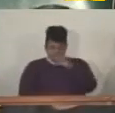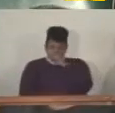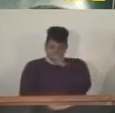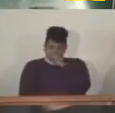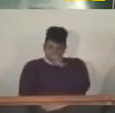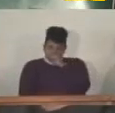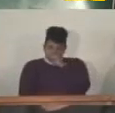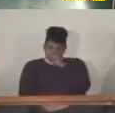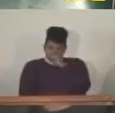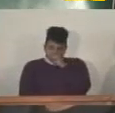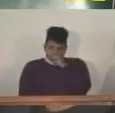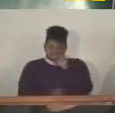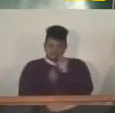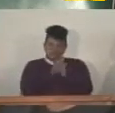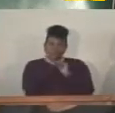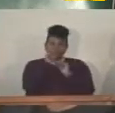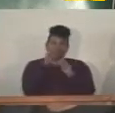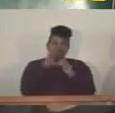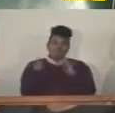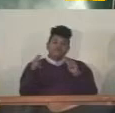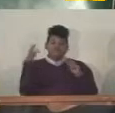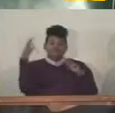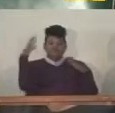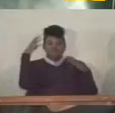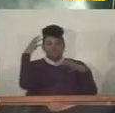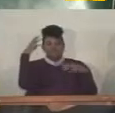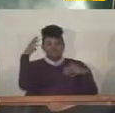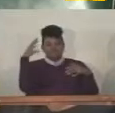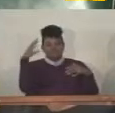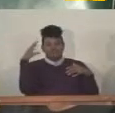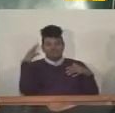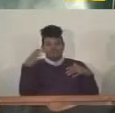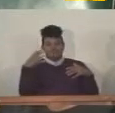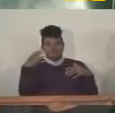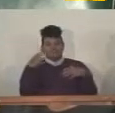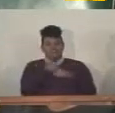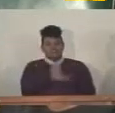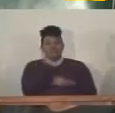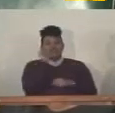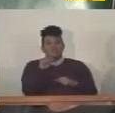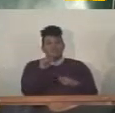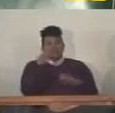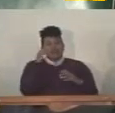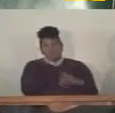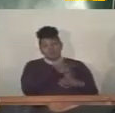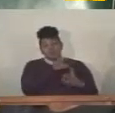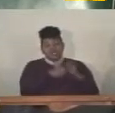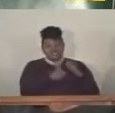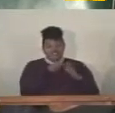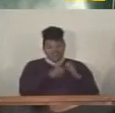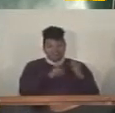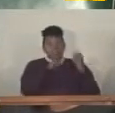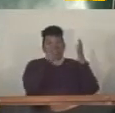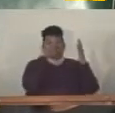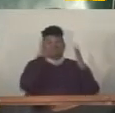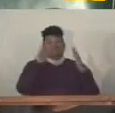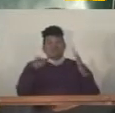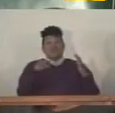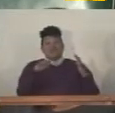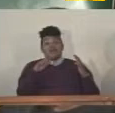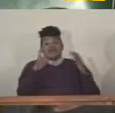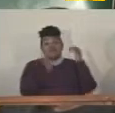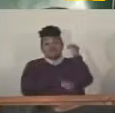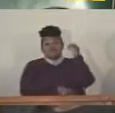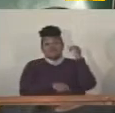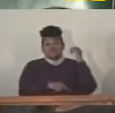Further, the Court of Appeal has declared that a joint trial of summary and indictable offenses is a nullity.